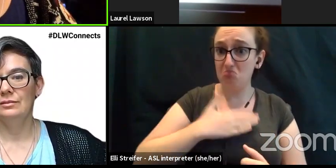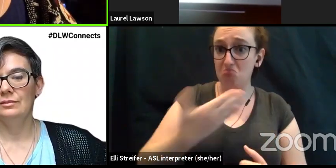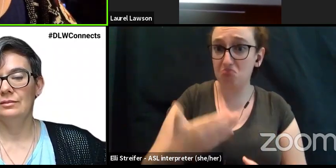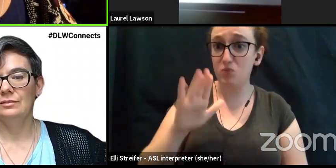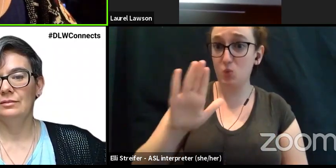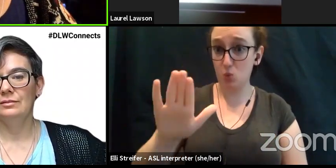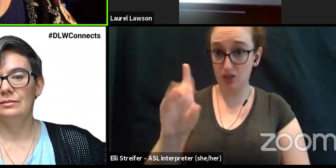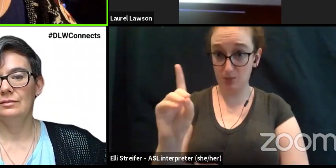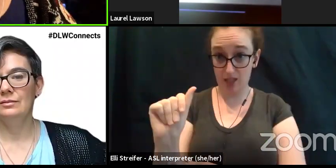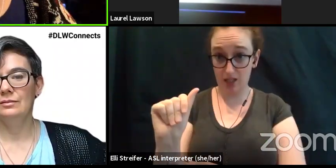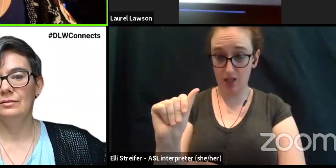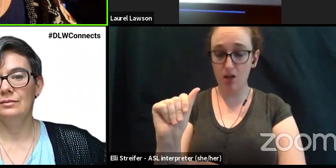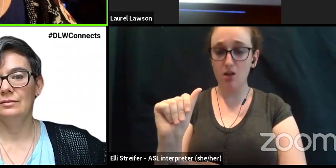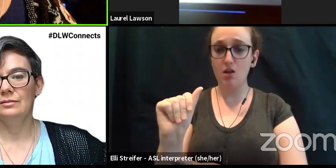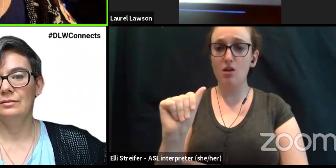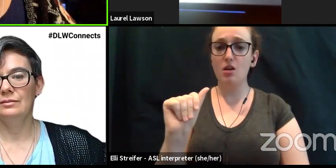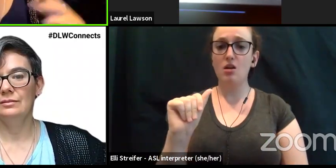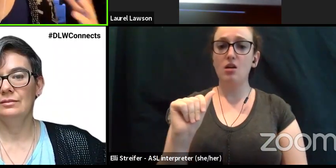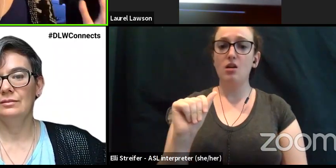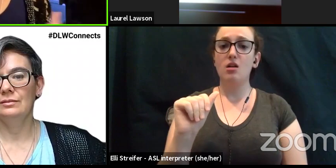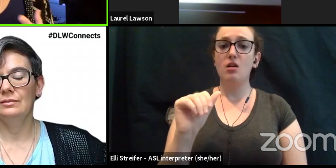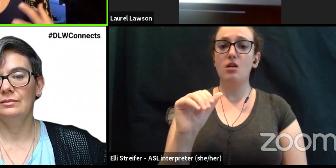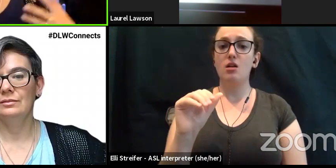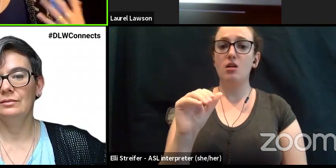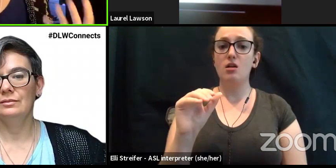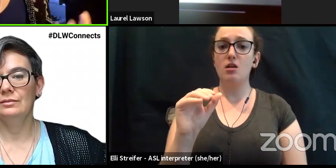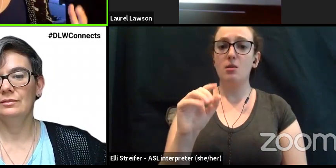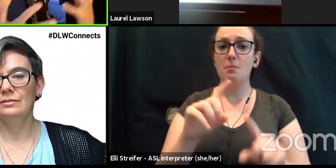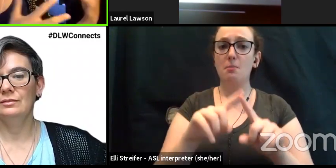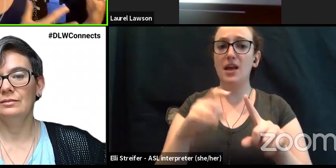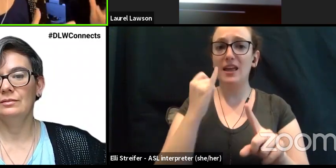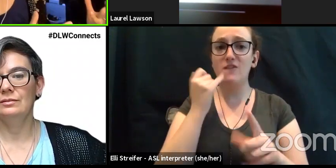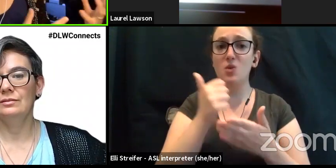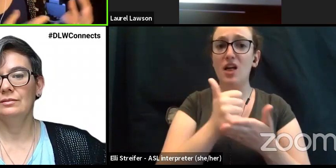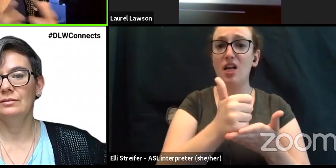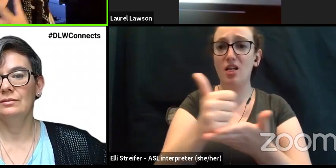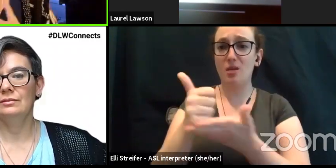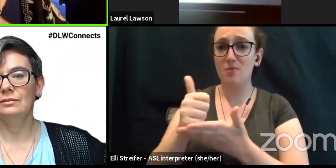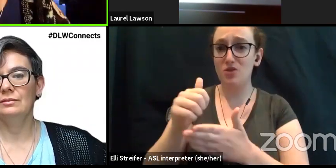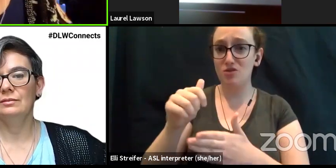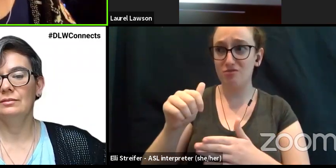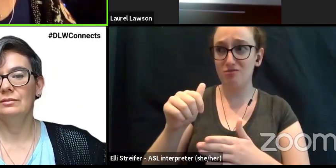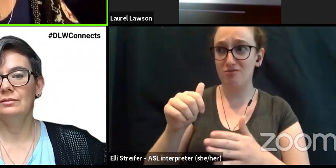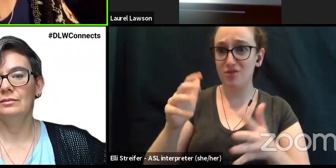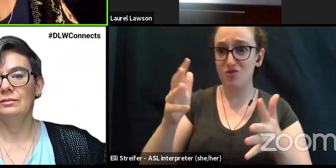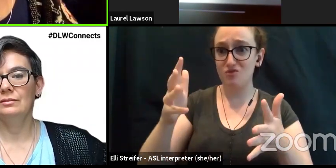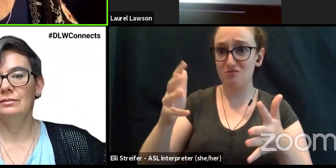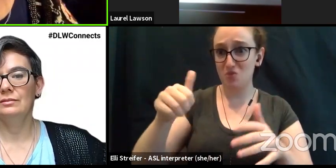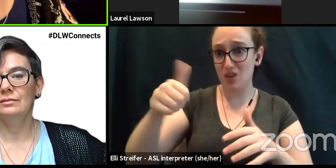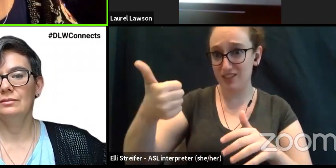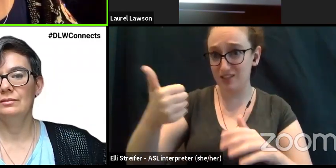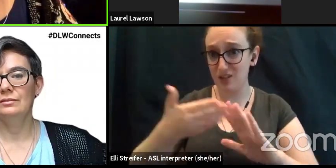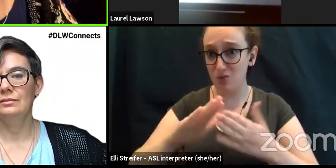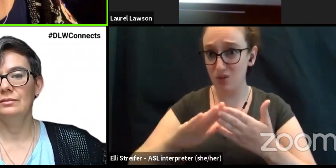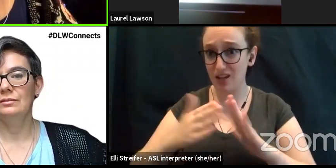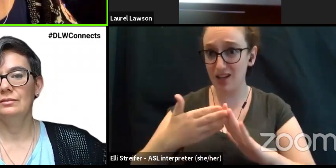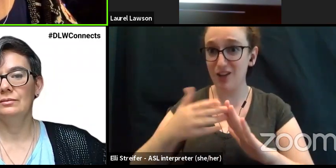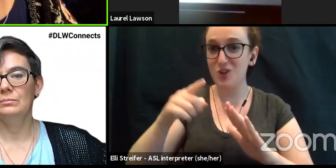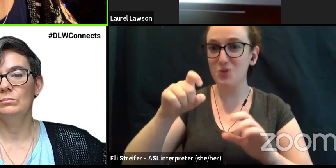but to help the rest of the community and recognize that you can be part of kind of